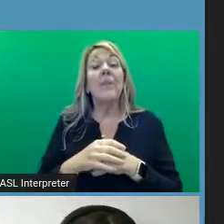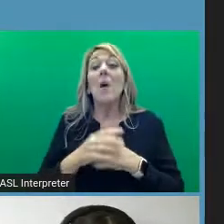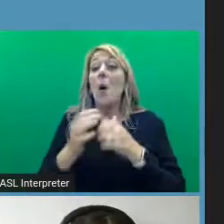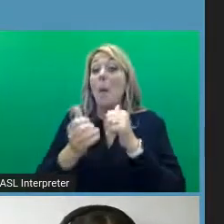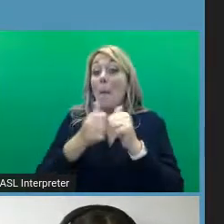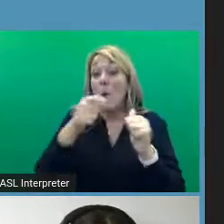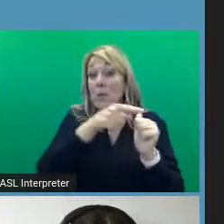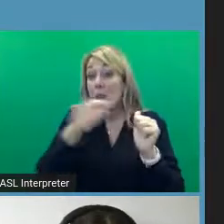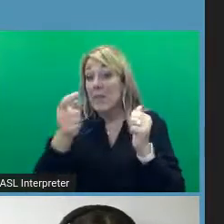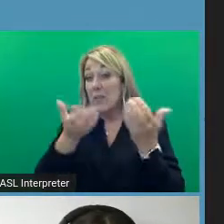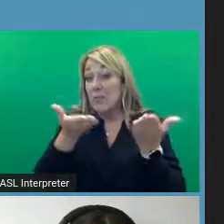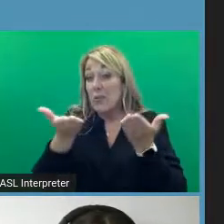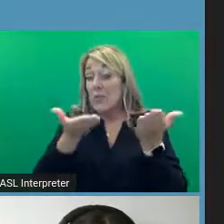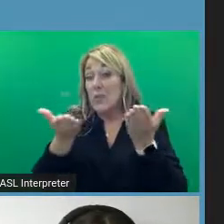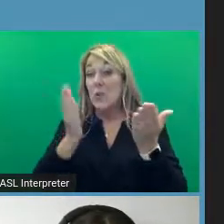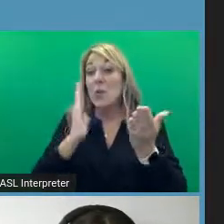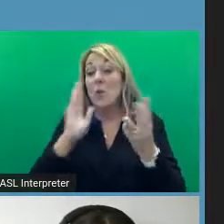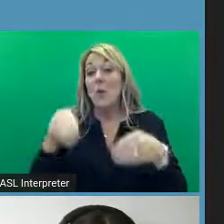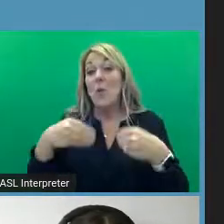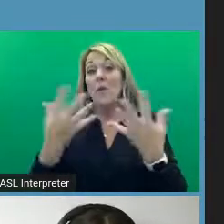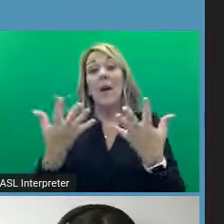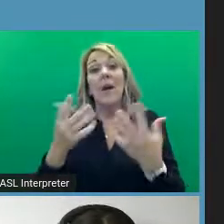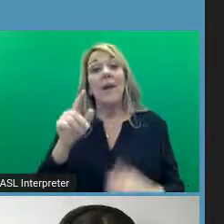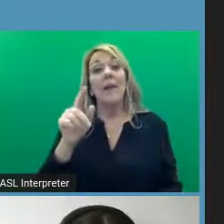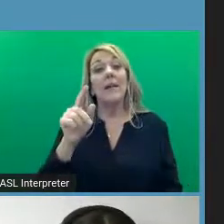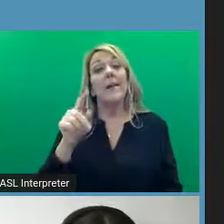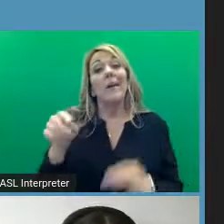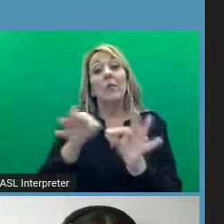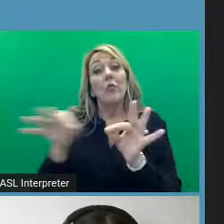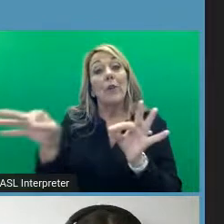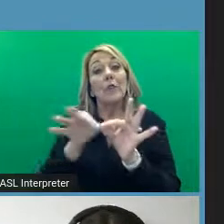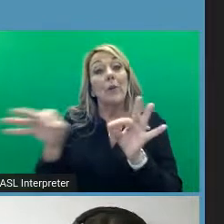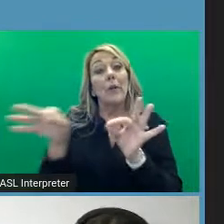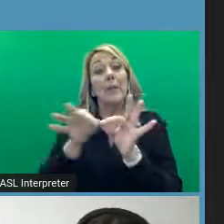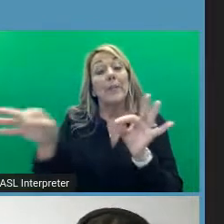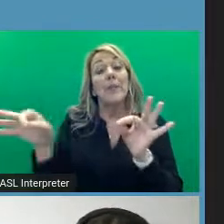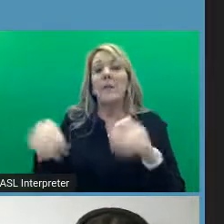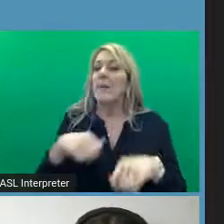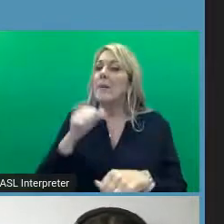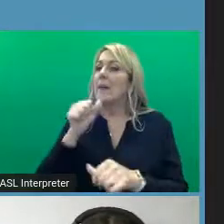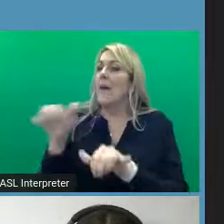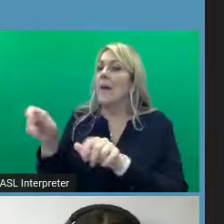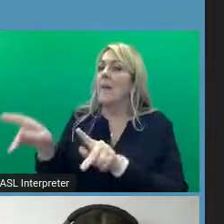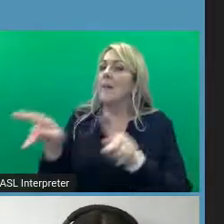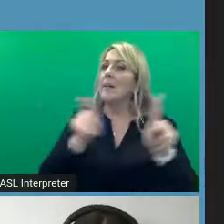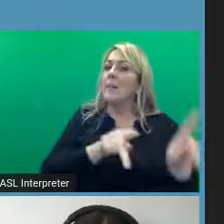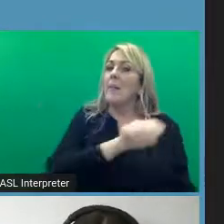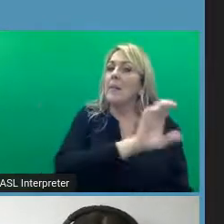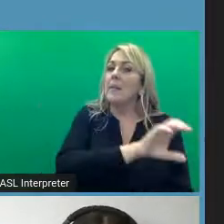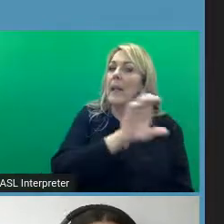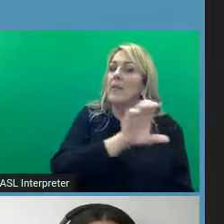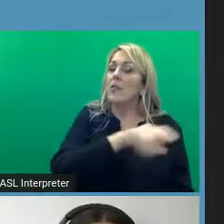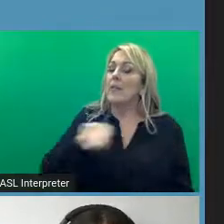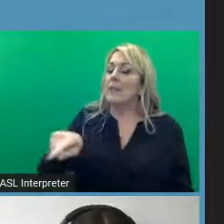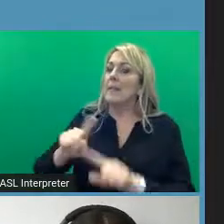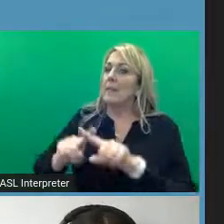these services also will provide a transcript, live streaming and transcript, not the same as captions, different thing. They provide a